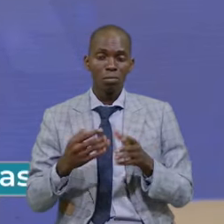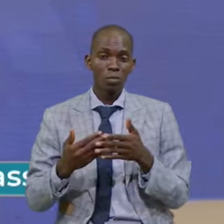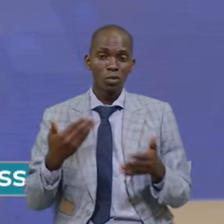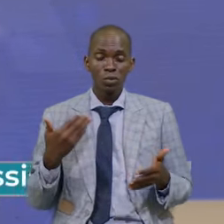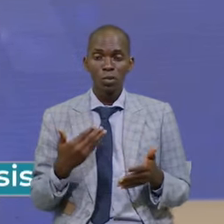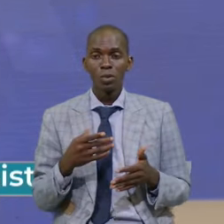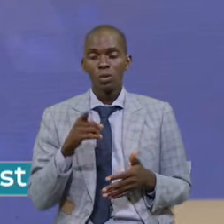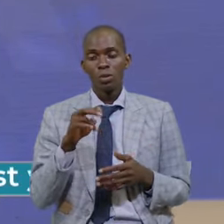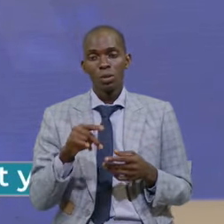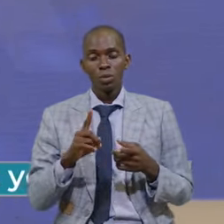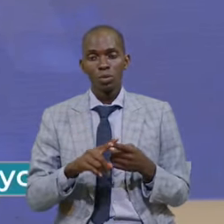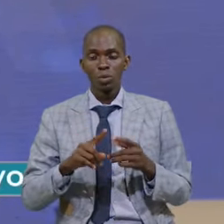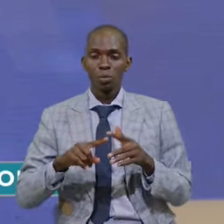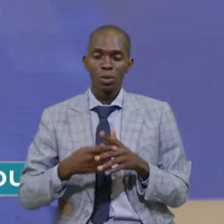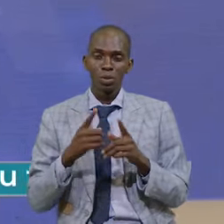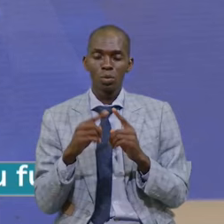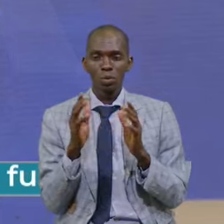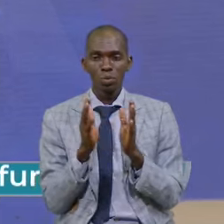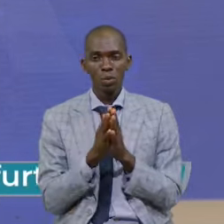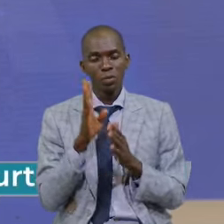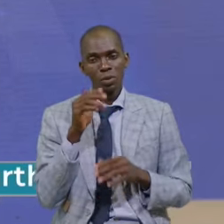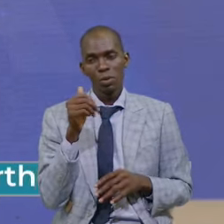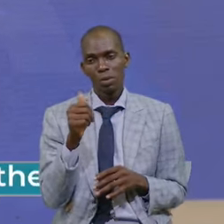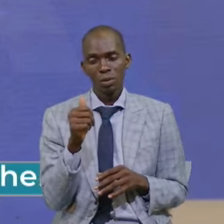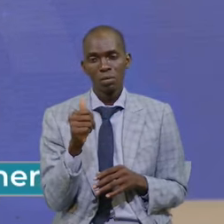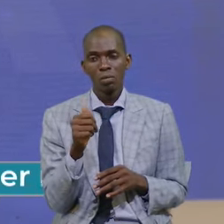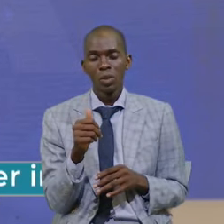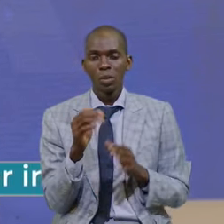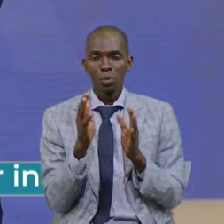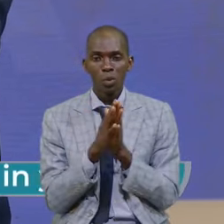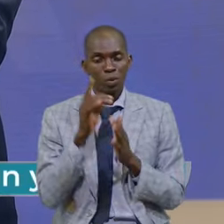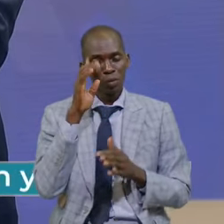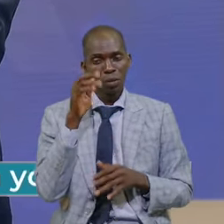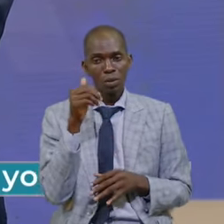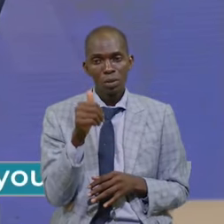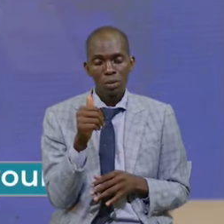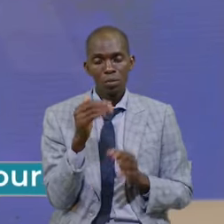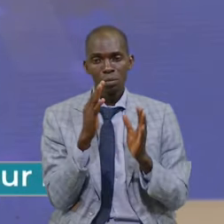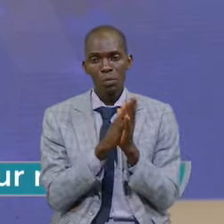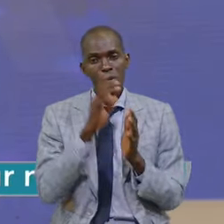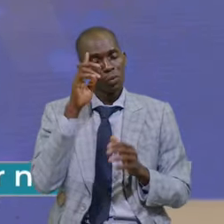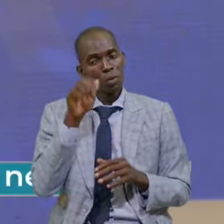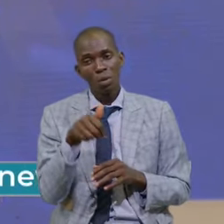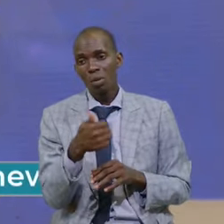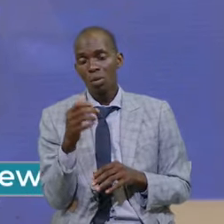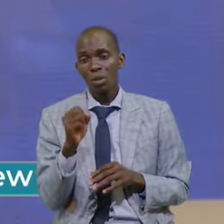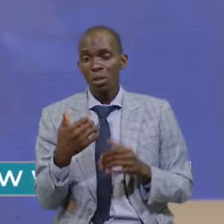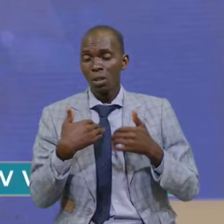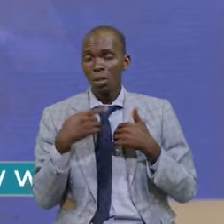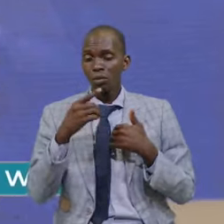through. Let's be thorough about what we are doing now. This is the essence of GCK. So